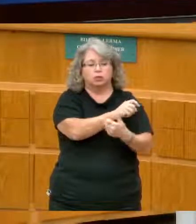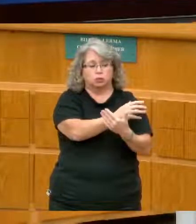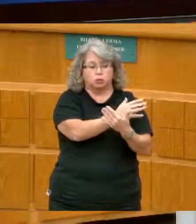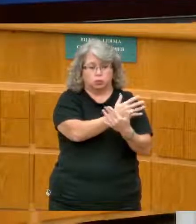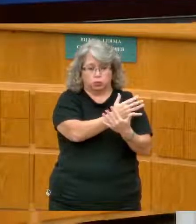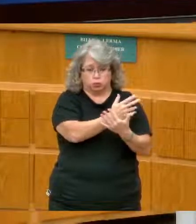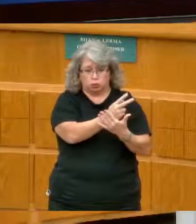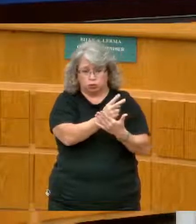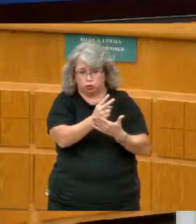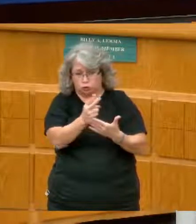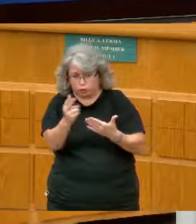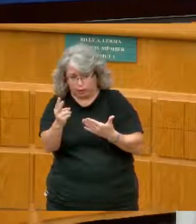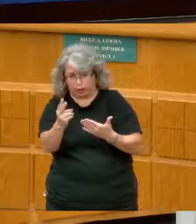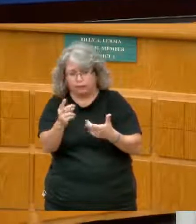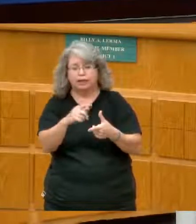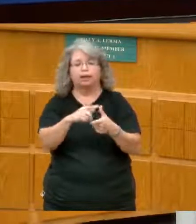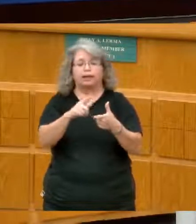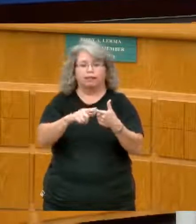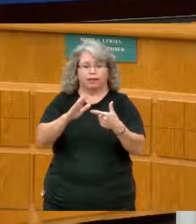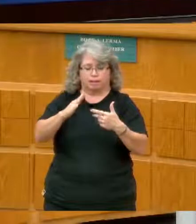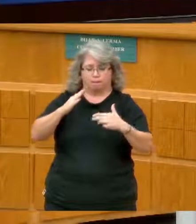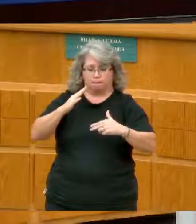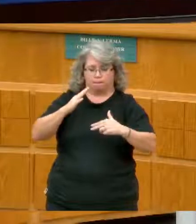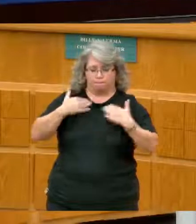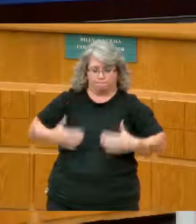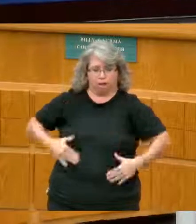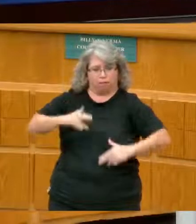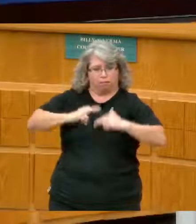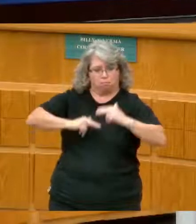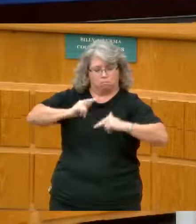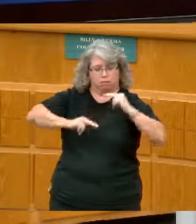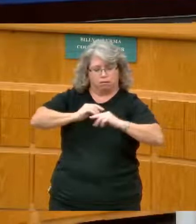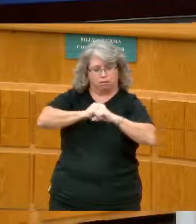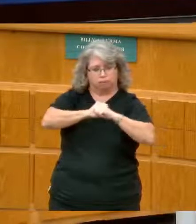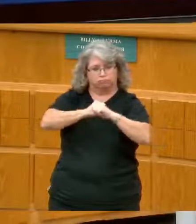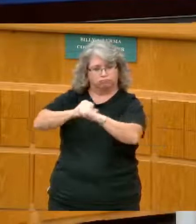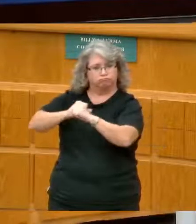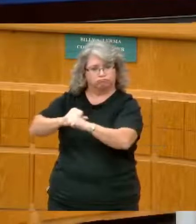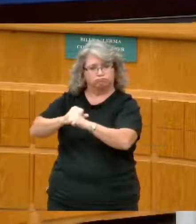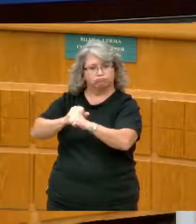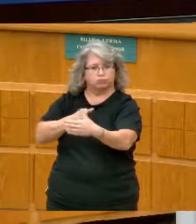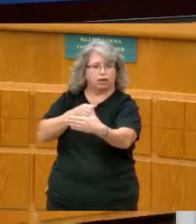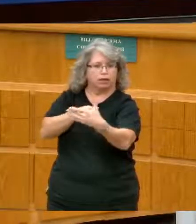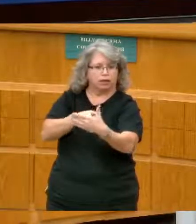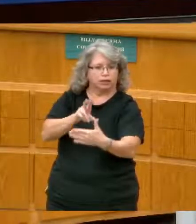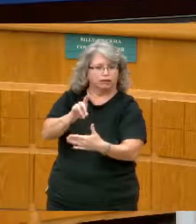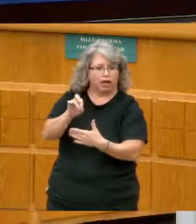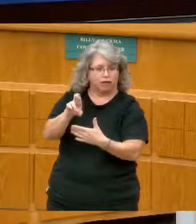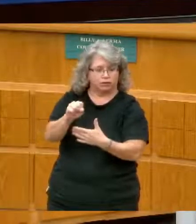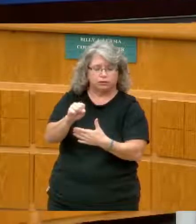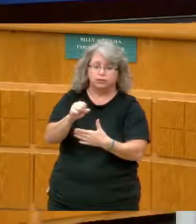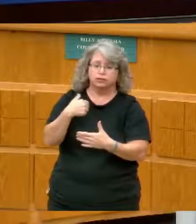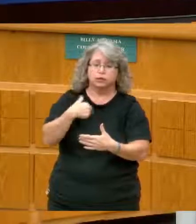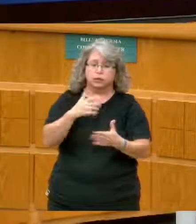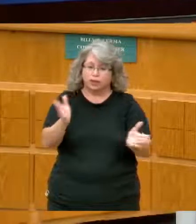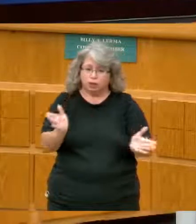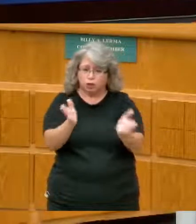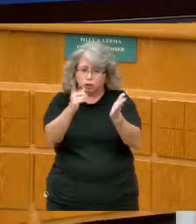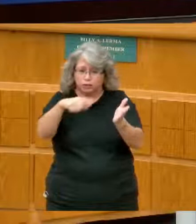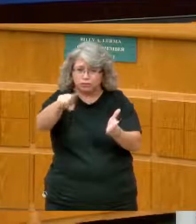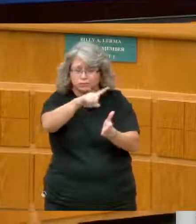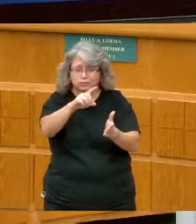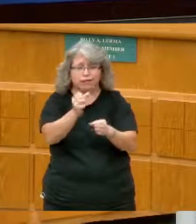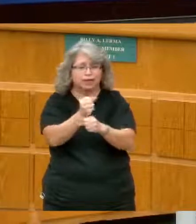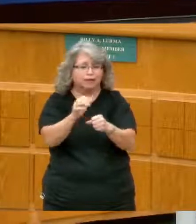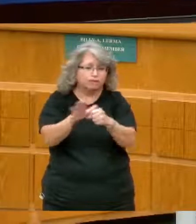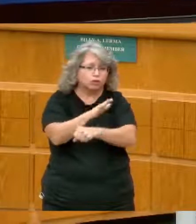2 weeks have passed. Residents are highly encouraged to get fully vaccinated and to get